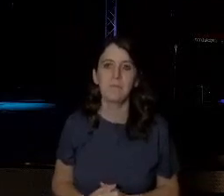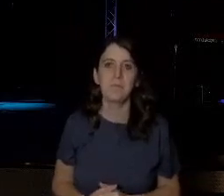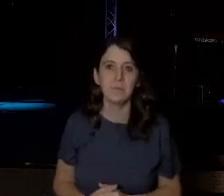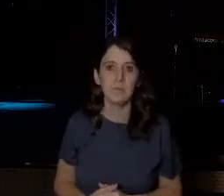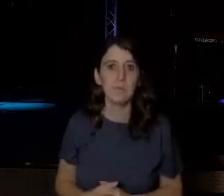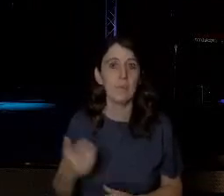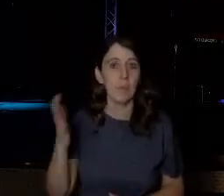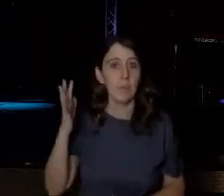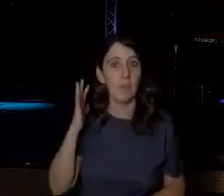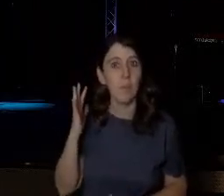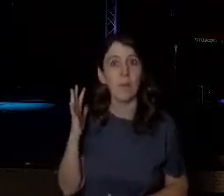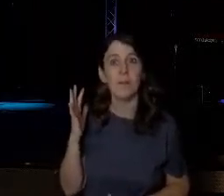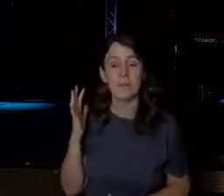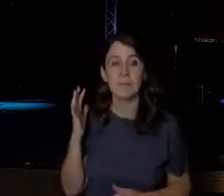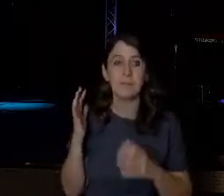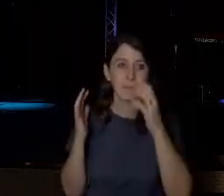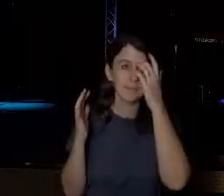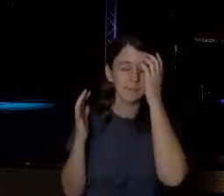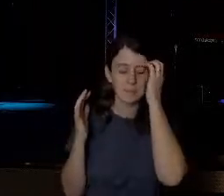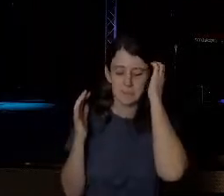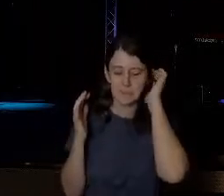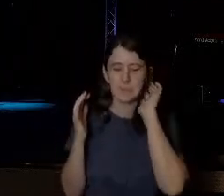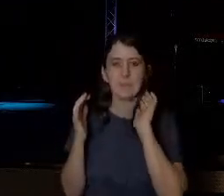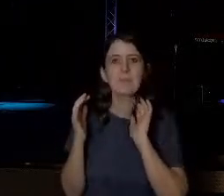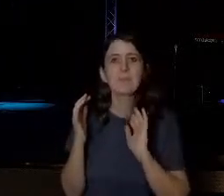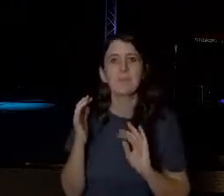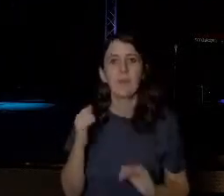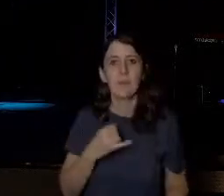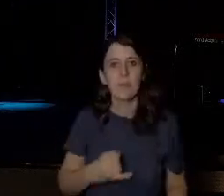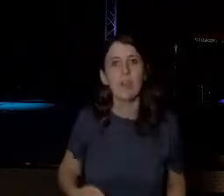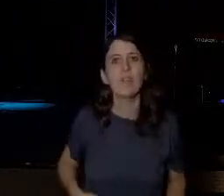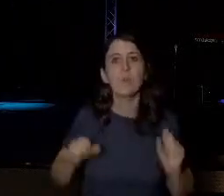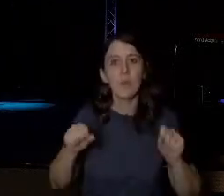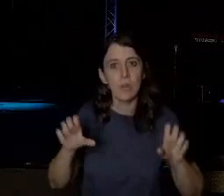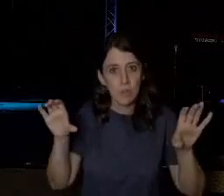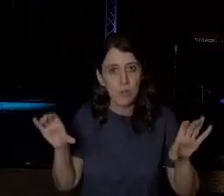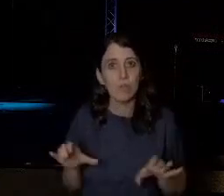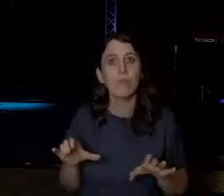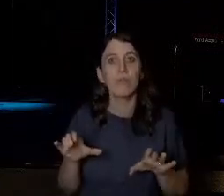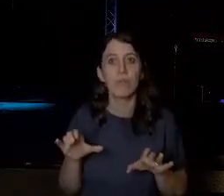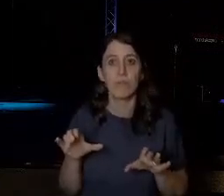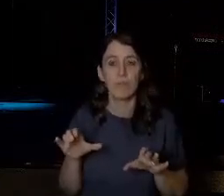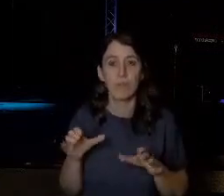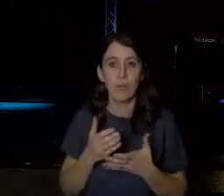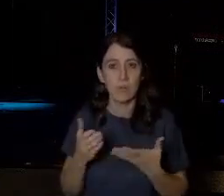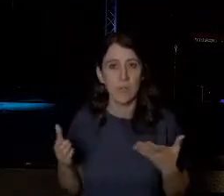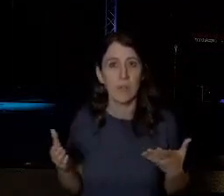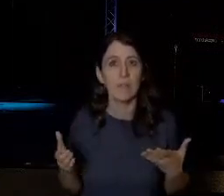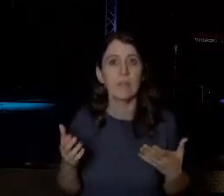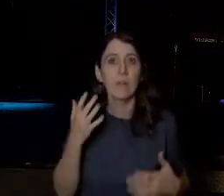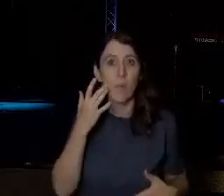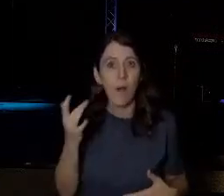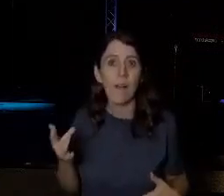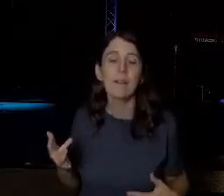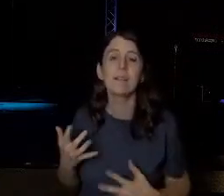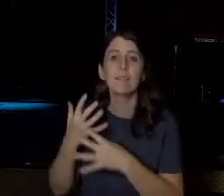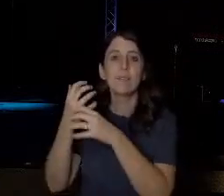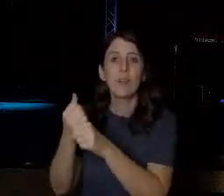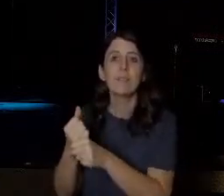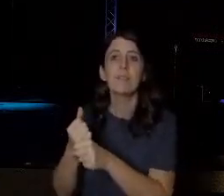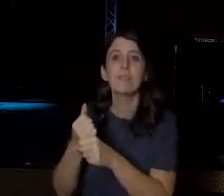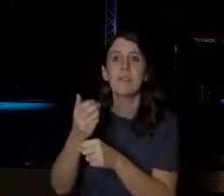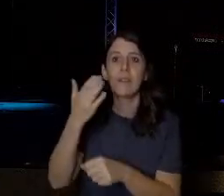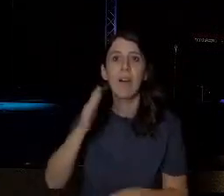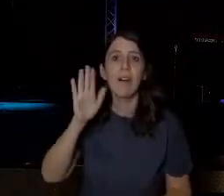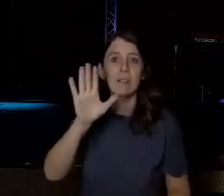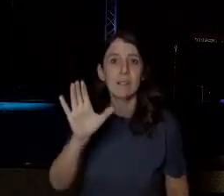Now, earlier I said that Joshua was able to do those things, trusting that God is who he says he is and trusting in the